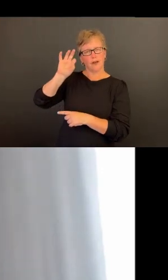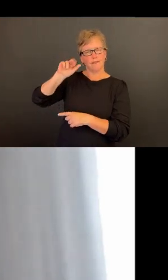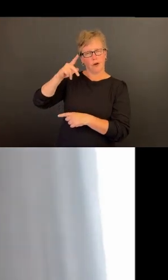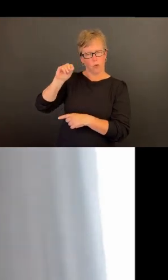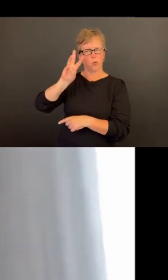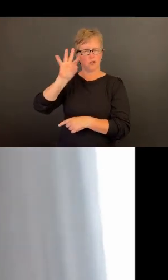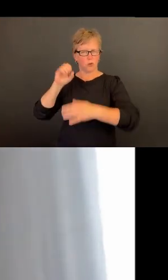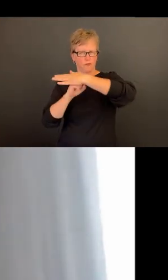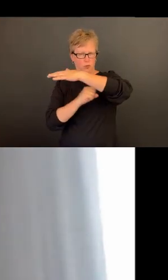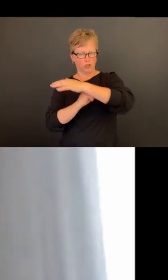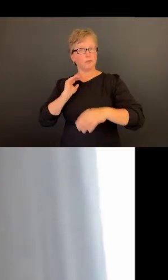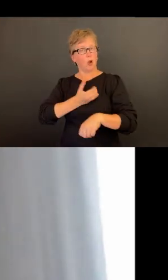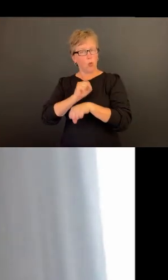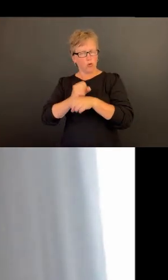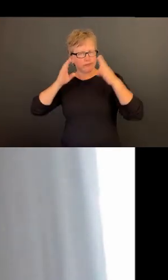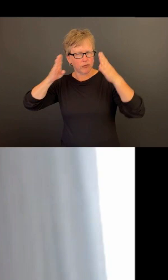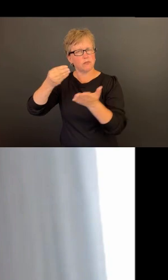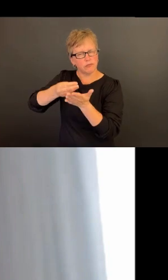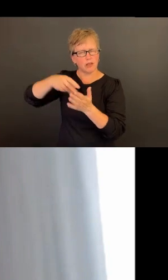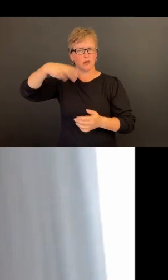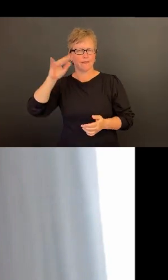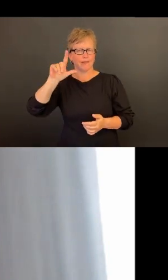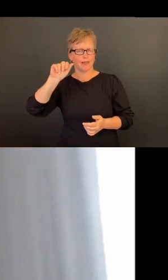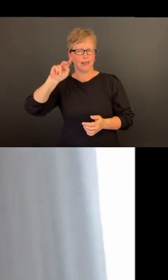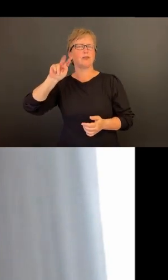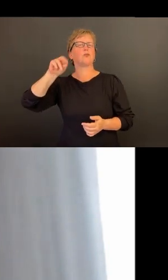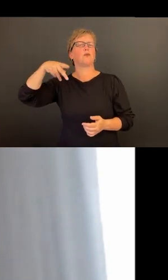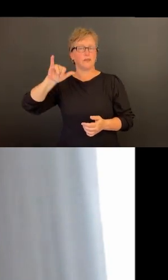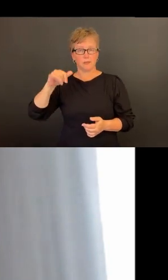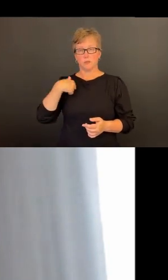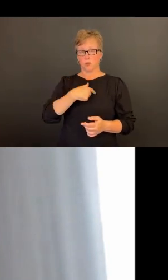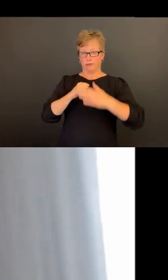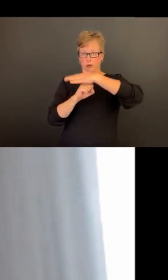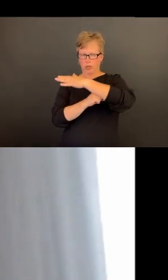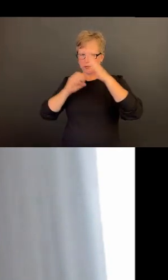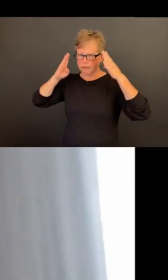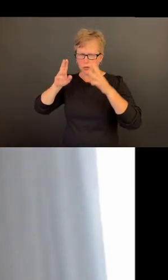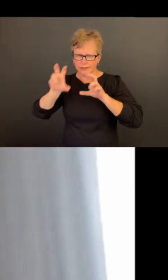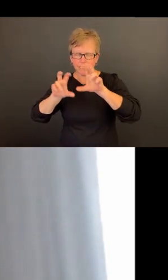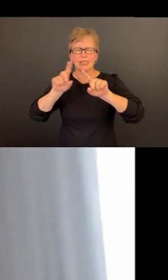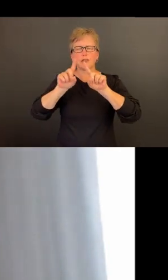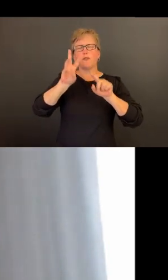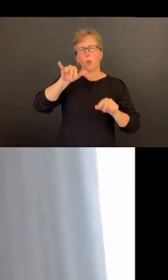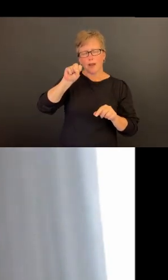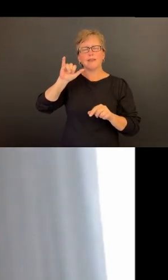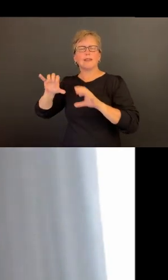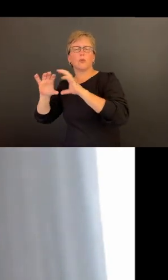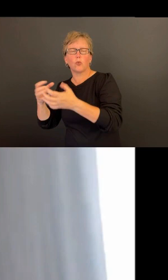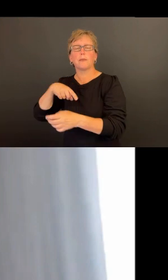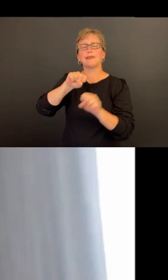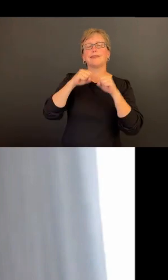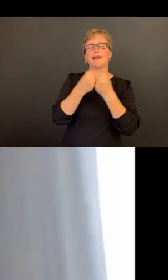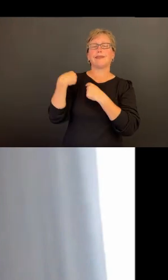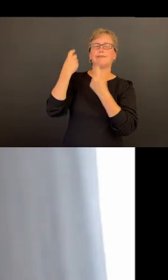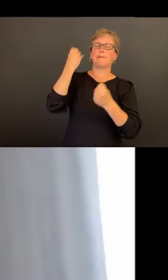to talk a little bit about the Wells Fargo Foundation and the work that we do in financial health philanthropy. So the Wells Fargo Foundation really